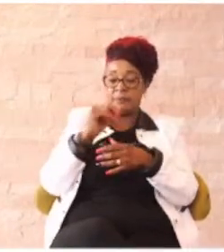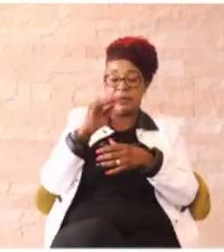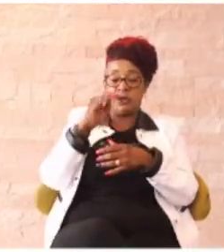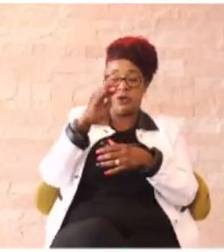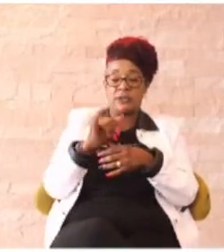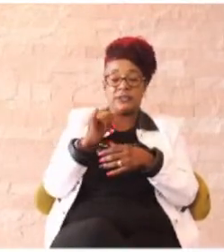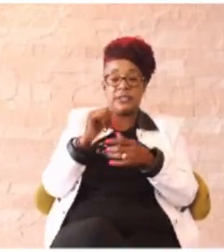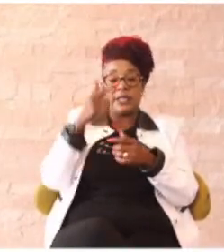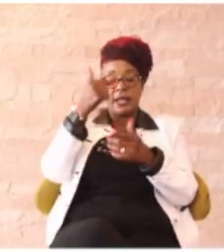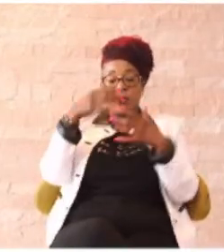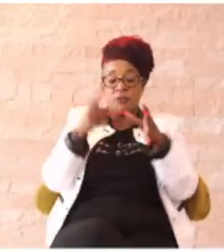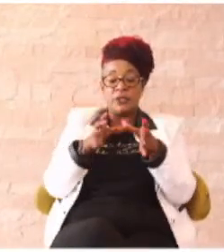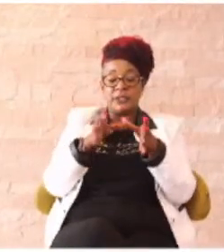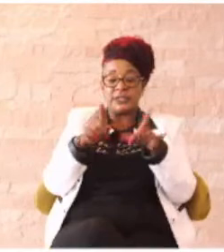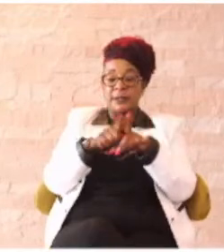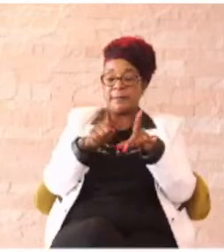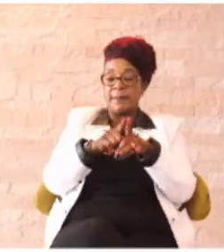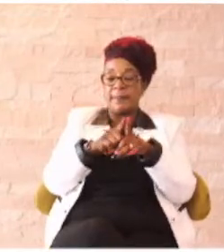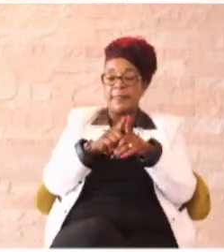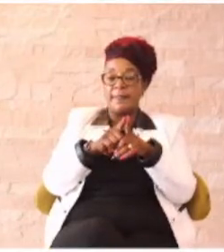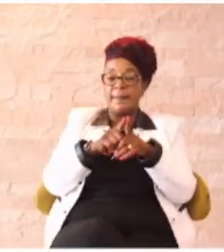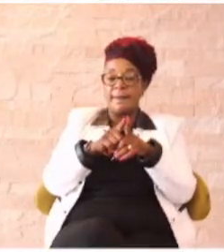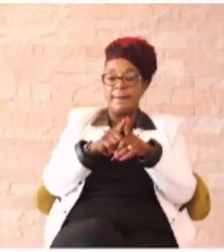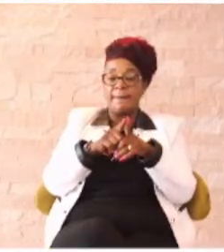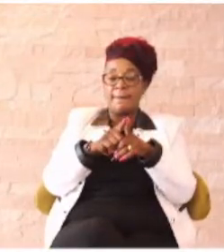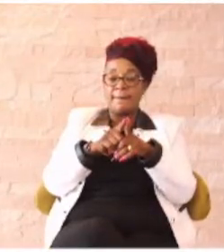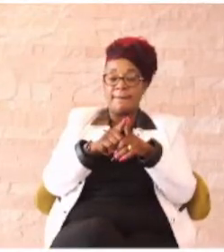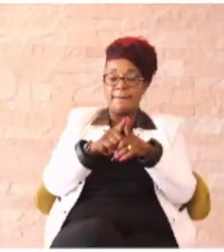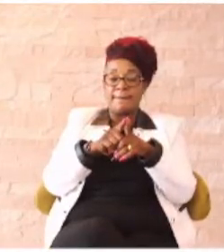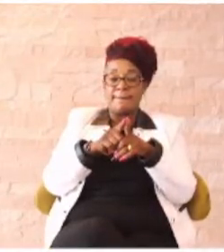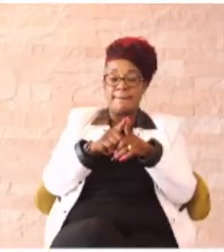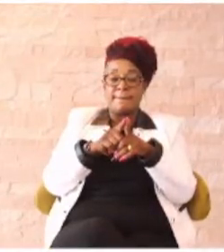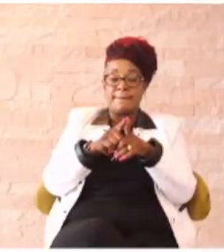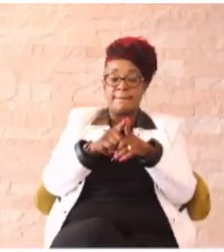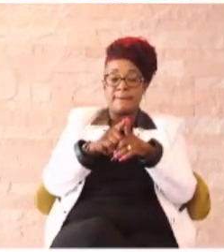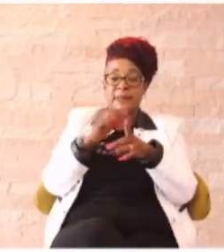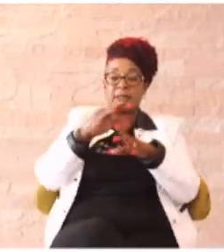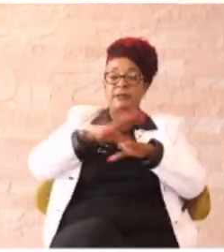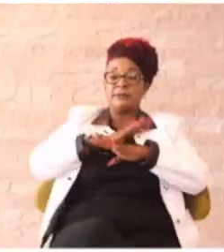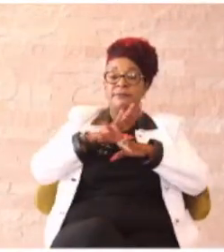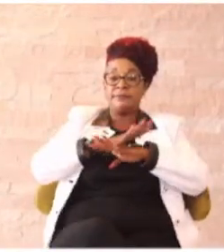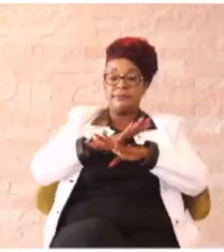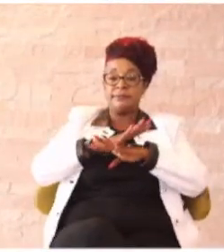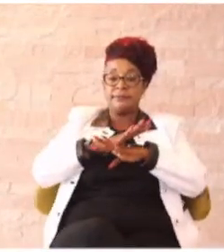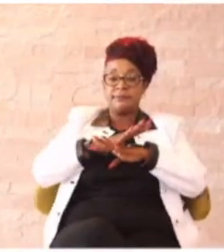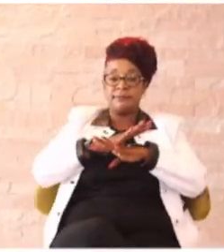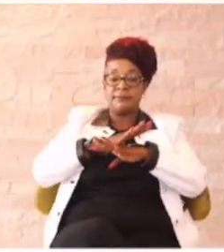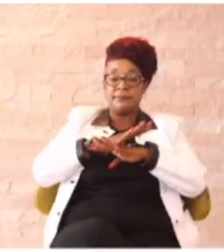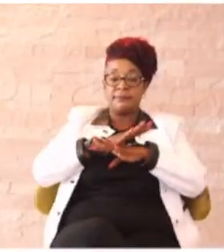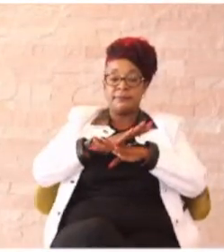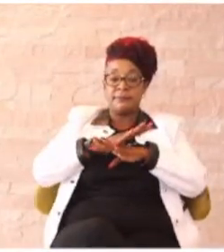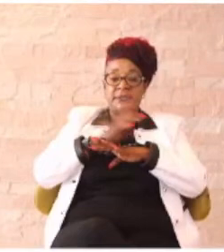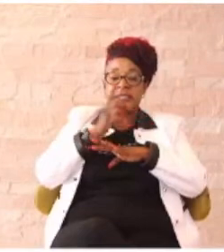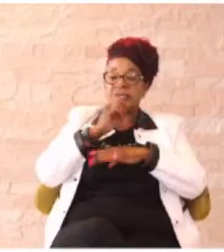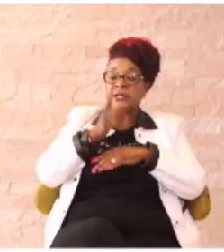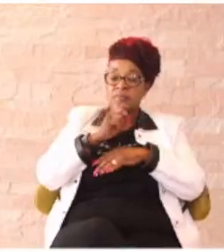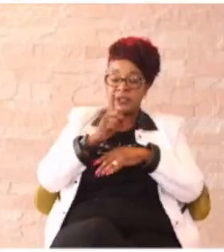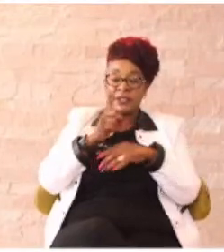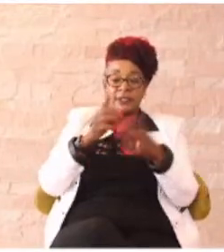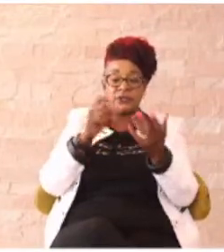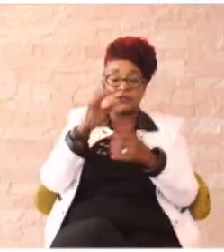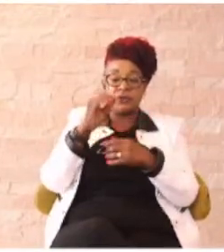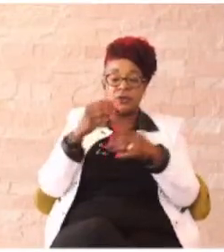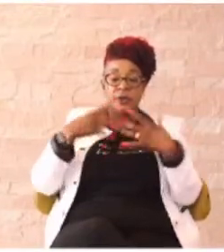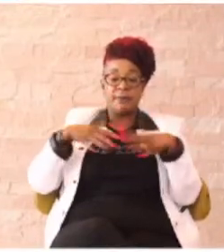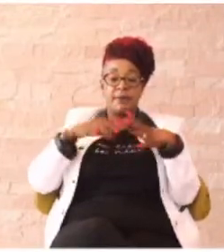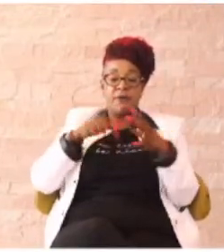that the community draft governs by the community, it also includes sanctioning system. So people